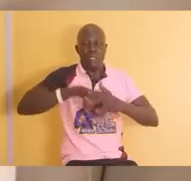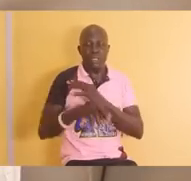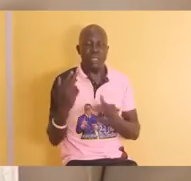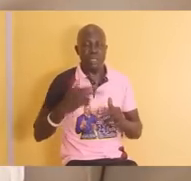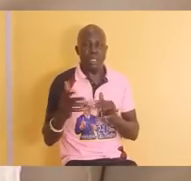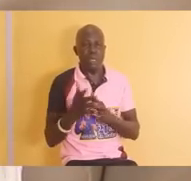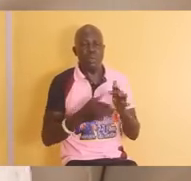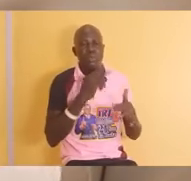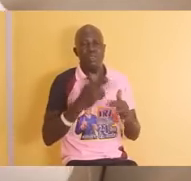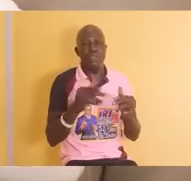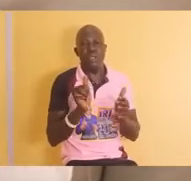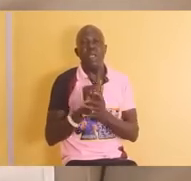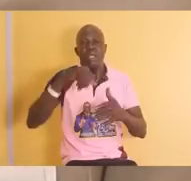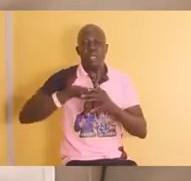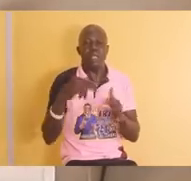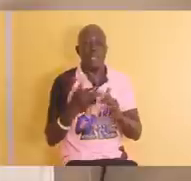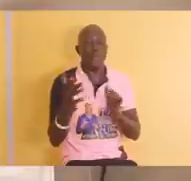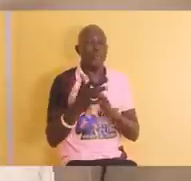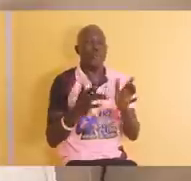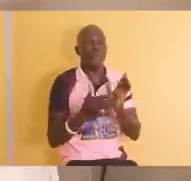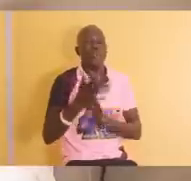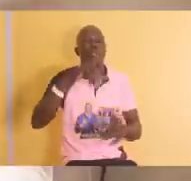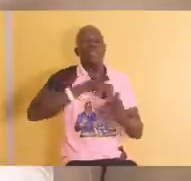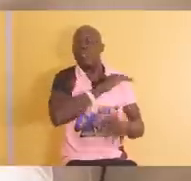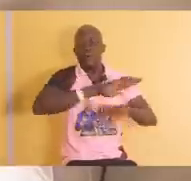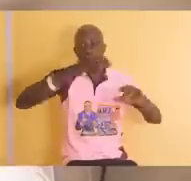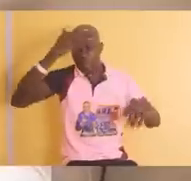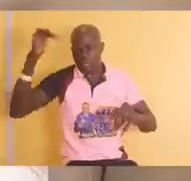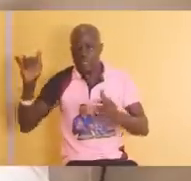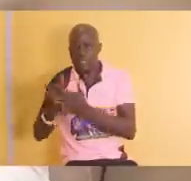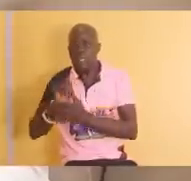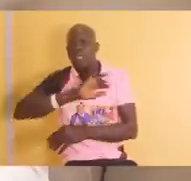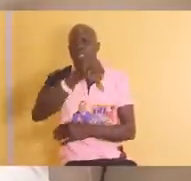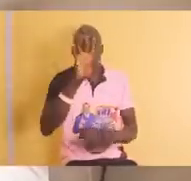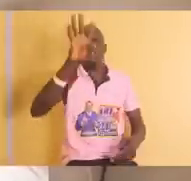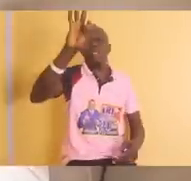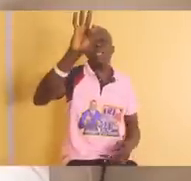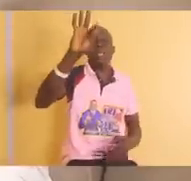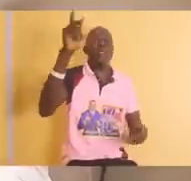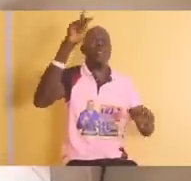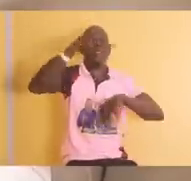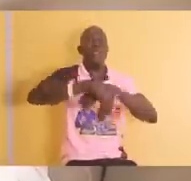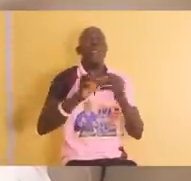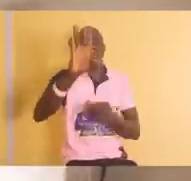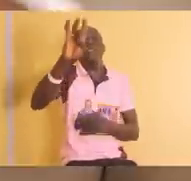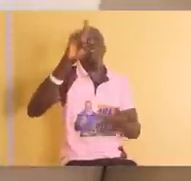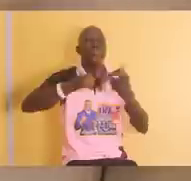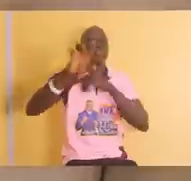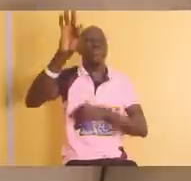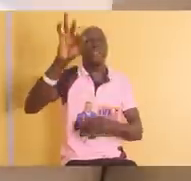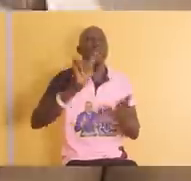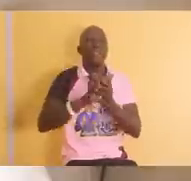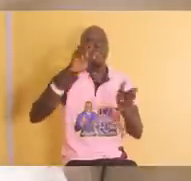ju madeda eri abanu sondo e ma gbagbe o ago mesan mejo si mesan